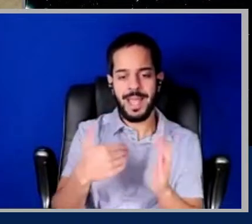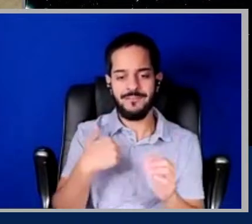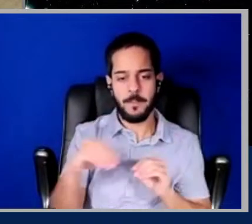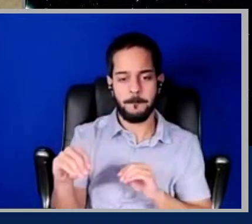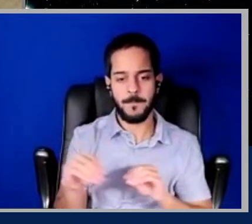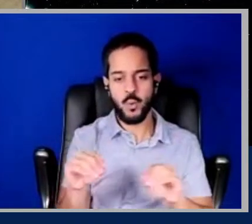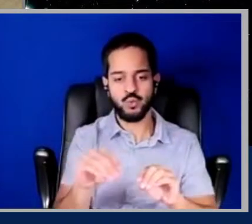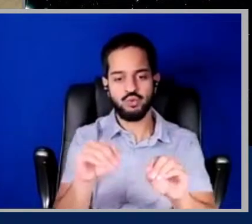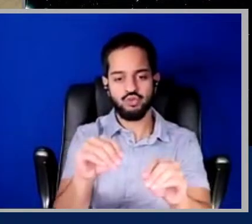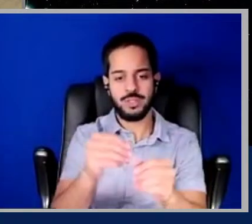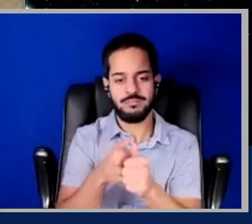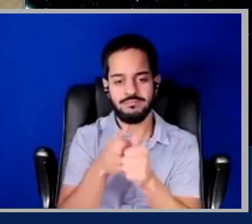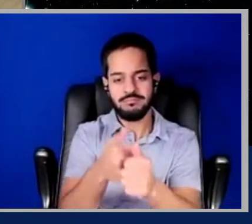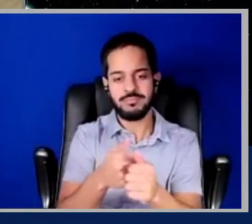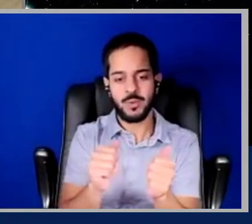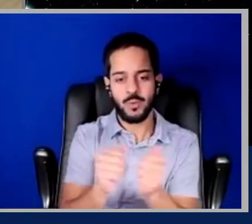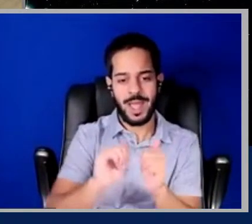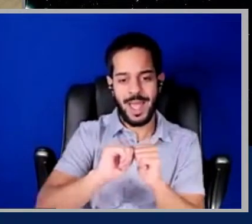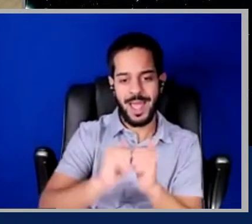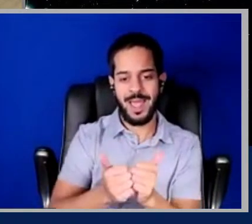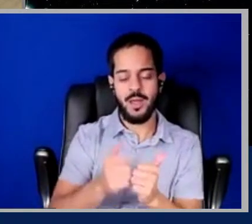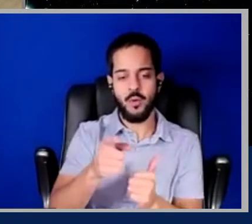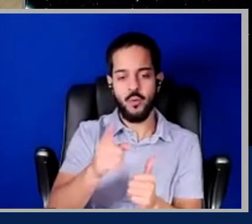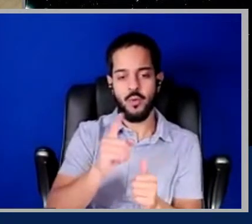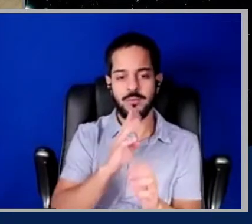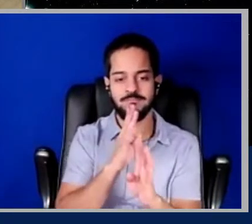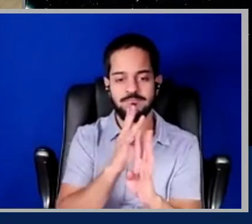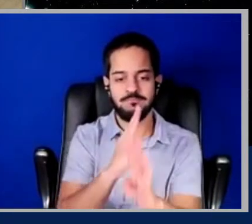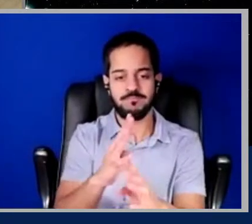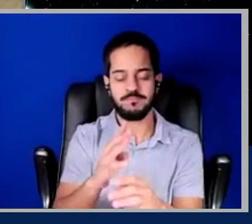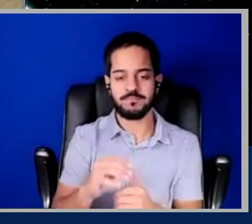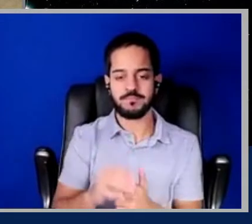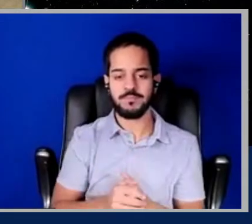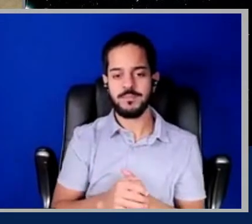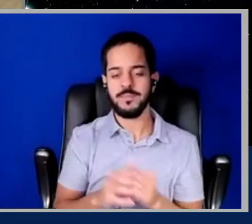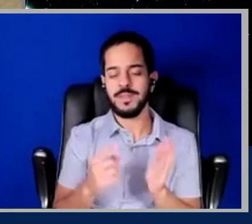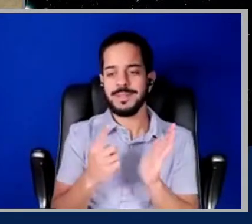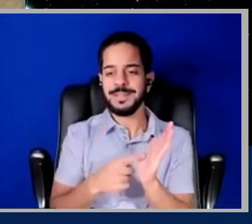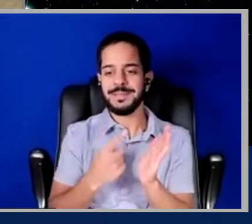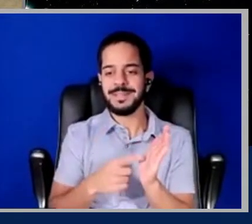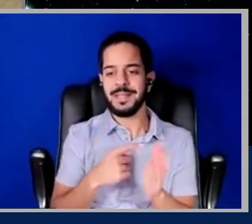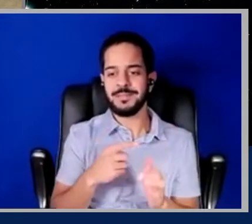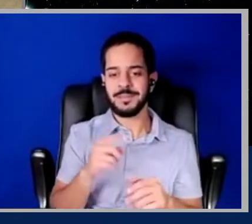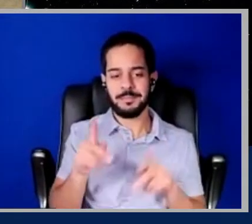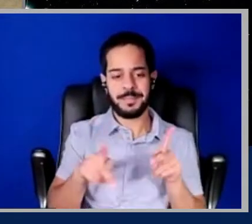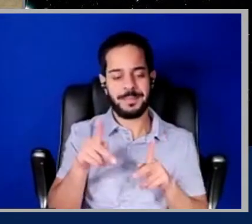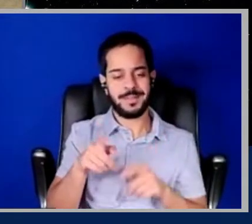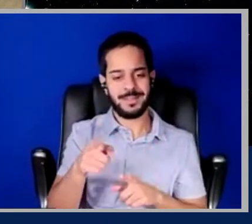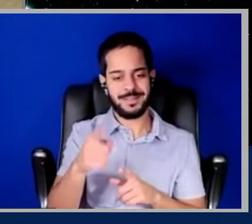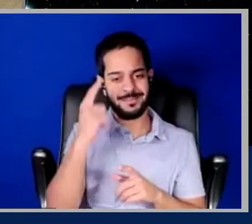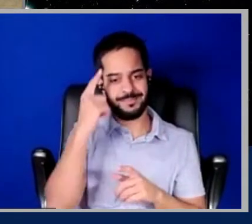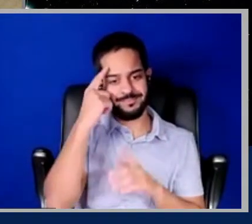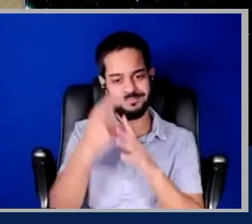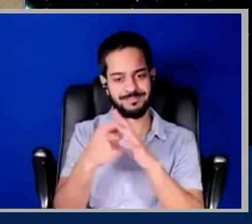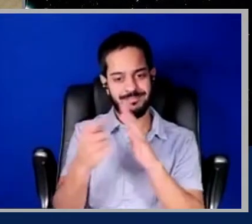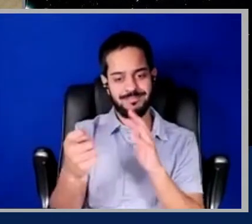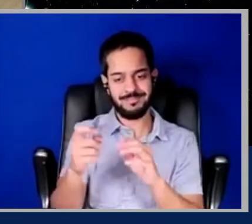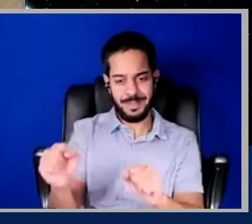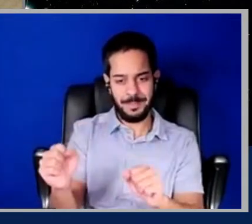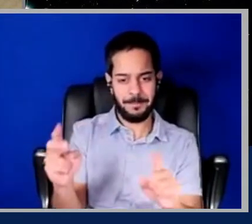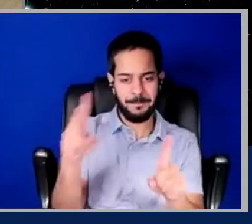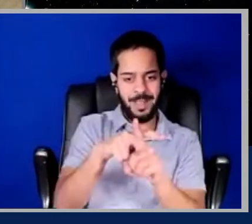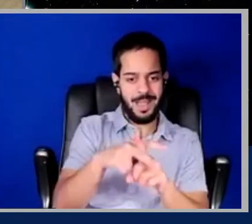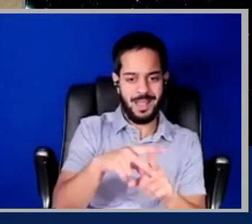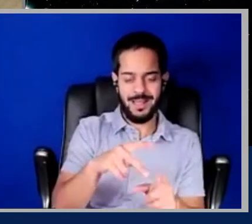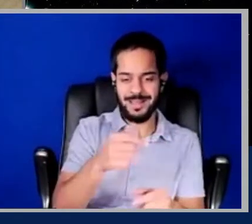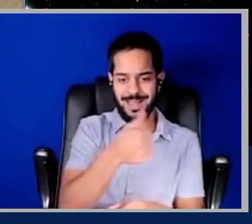with how you say or emphasize the thing. And you forget that that was in a context of a language, but it's really true, like no matter what